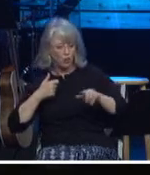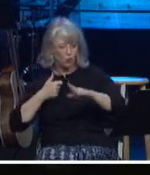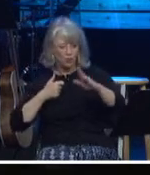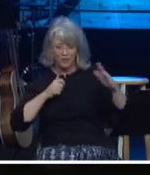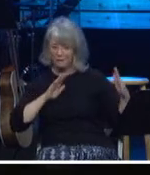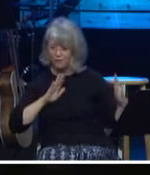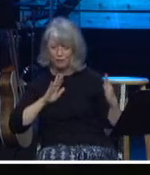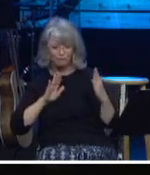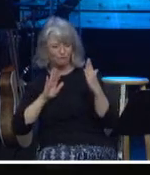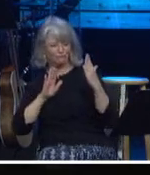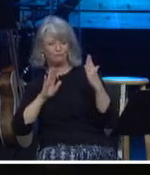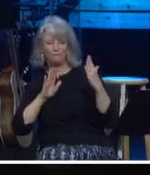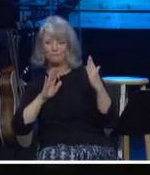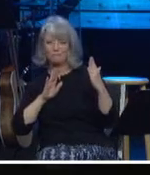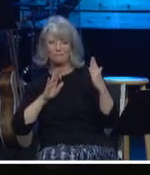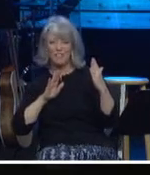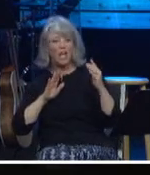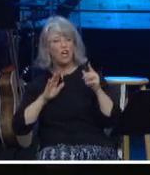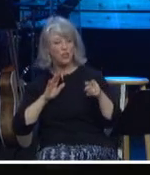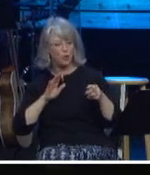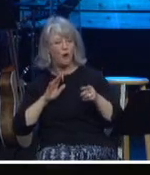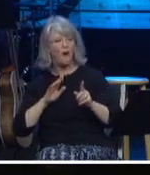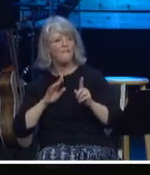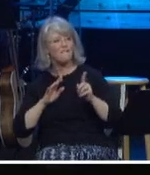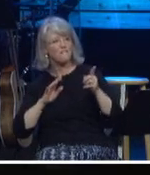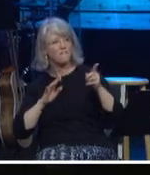far away from him.